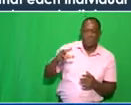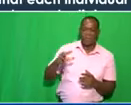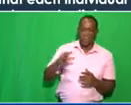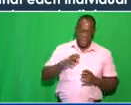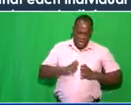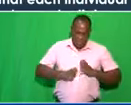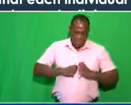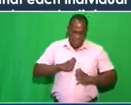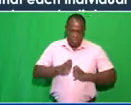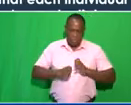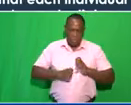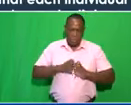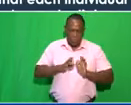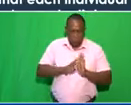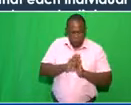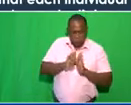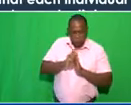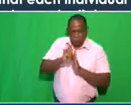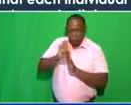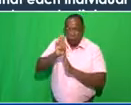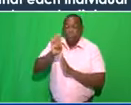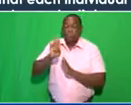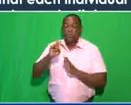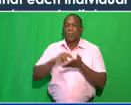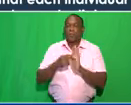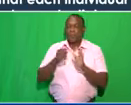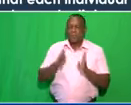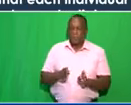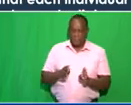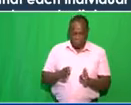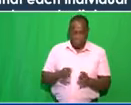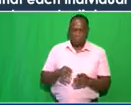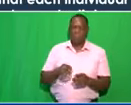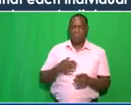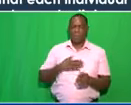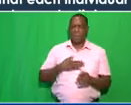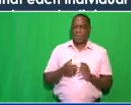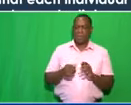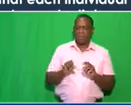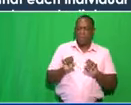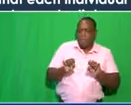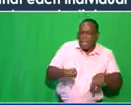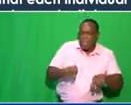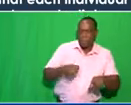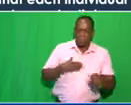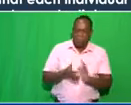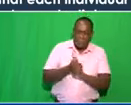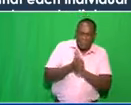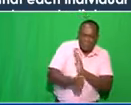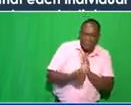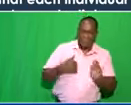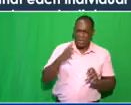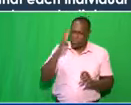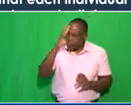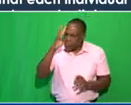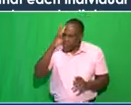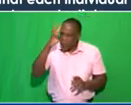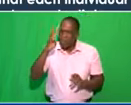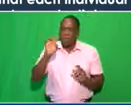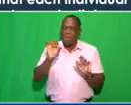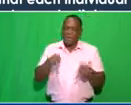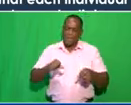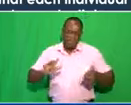an opportunity to use their innate abilities and talents and creativity and to develop to a